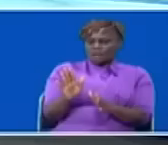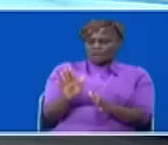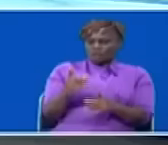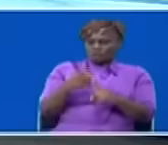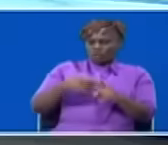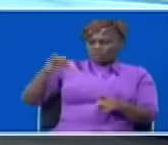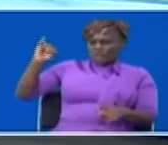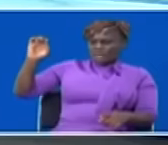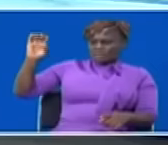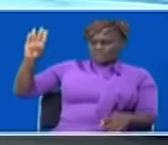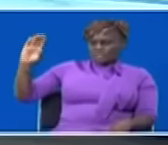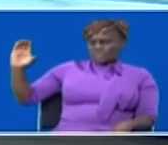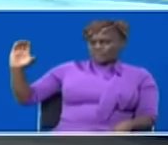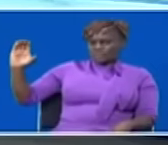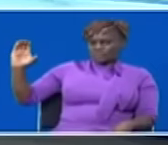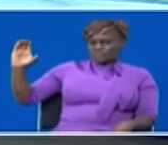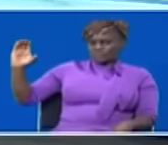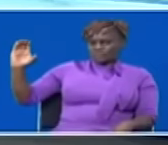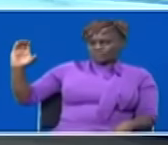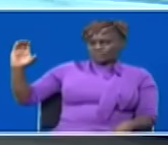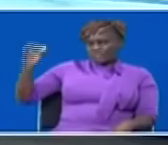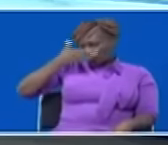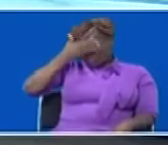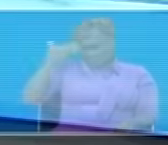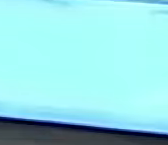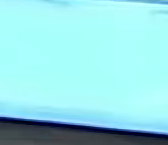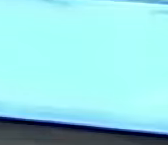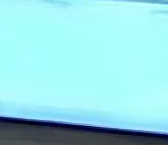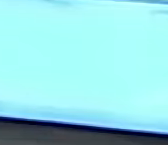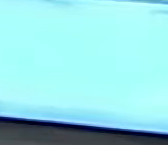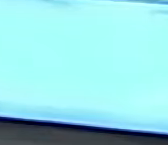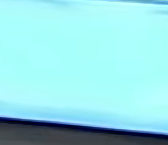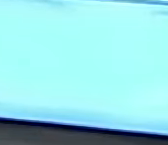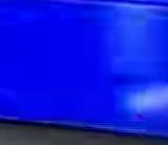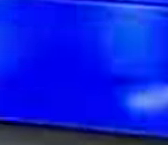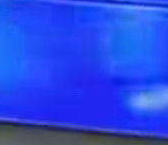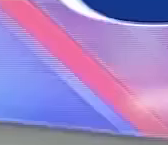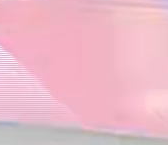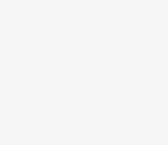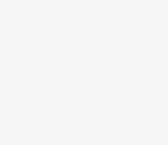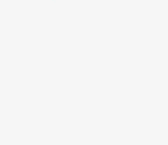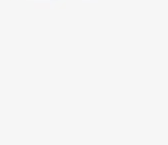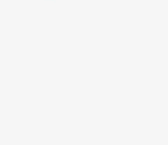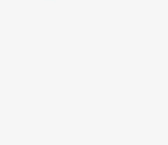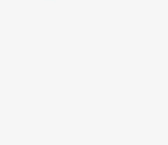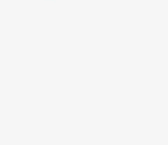answered by the IEBC. That's lest we forget tonight on Checkpoint.